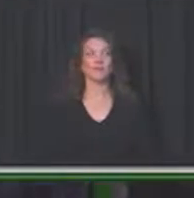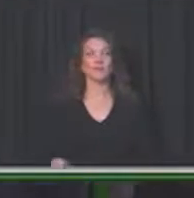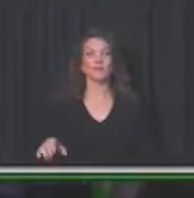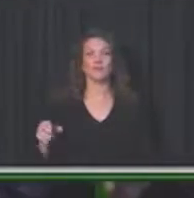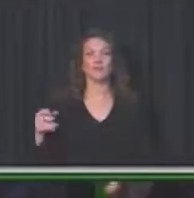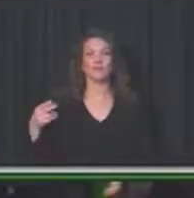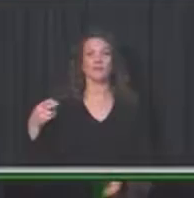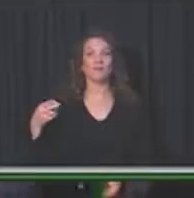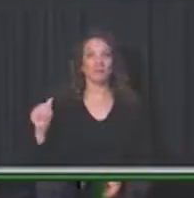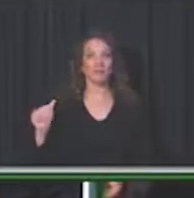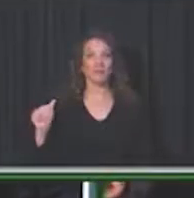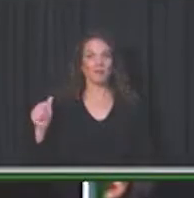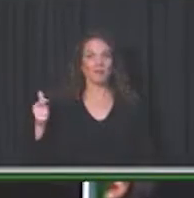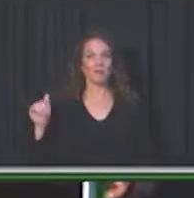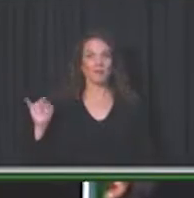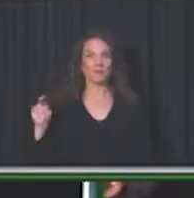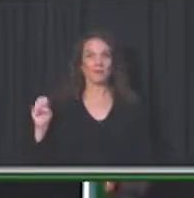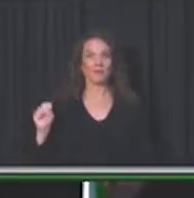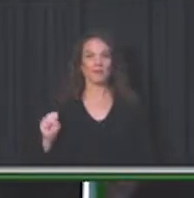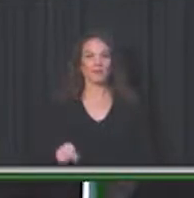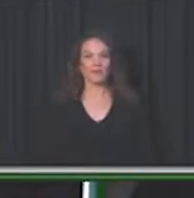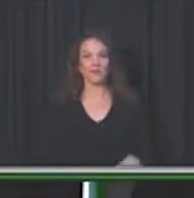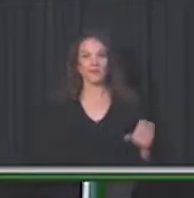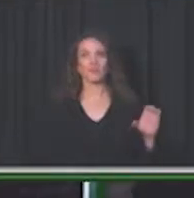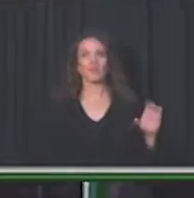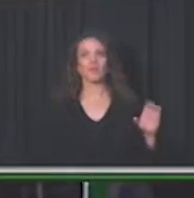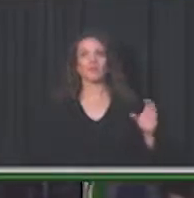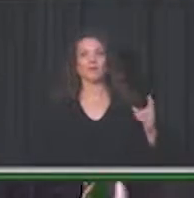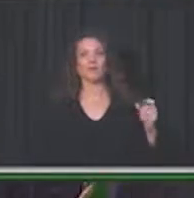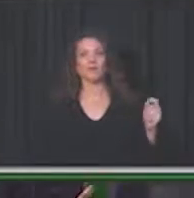Paul Gaines. Christopher Farina.